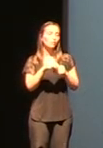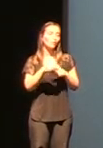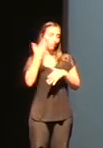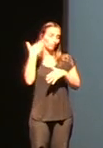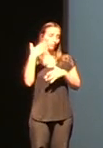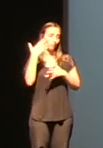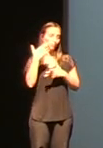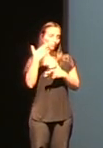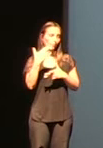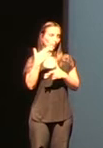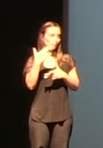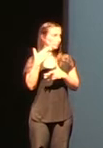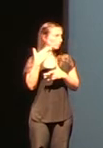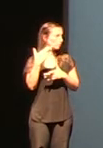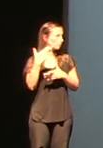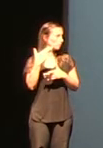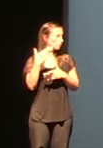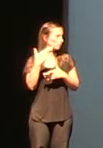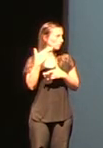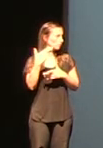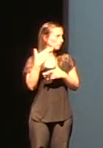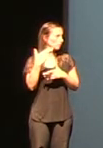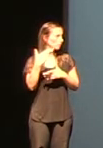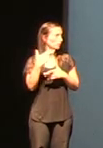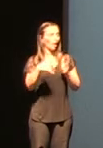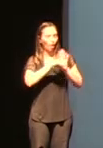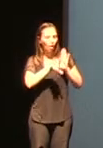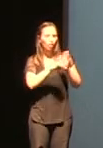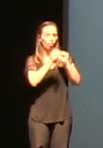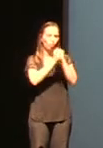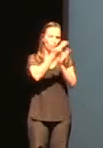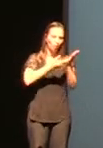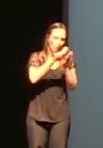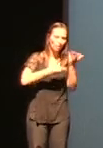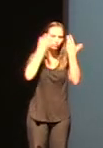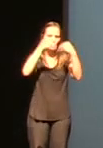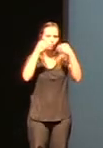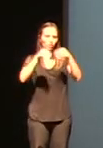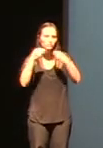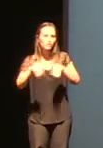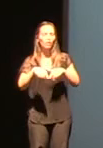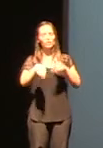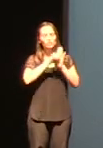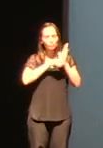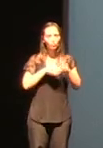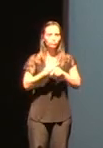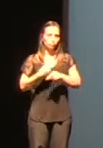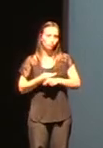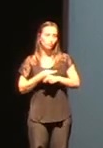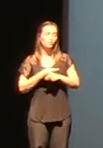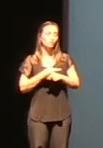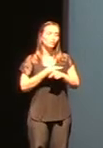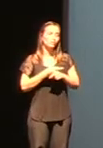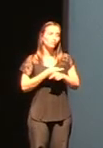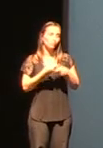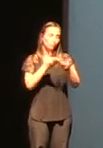is all the things I just talked about, all those other international law and documents that defined education, the Salamanca Statement. We look to those to